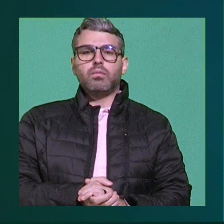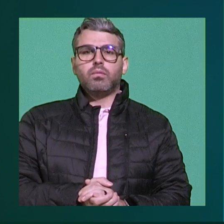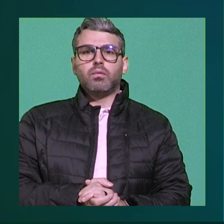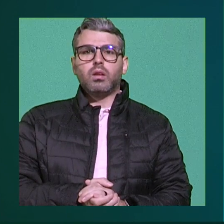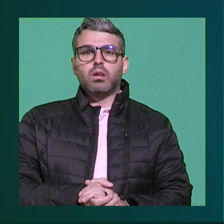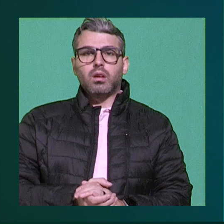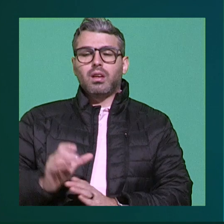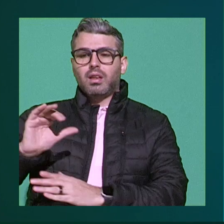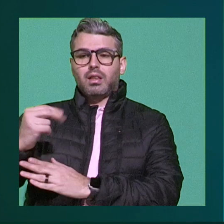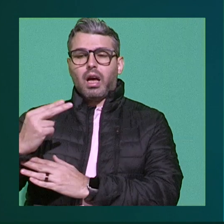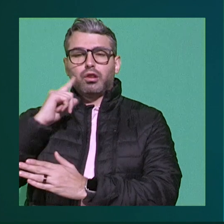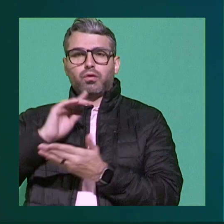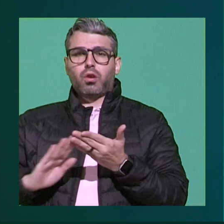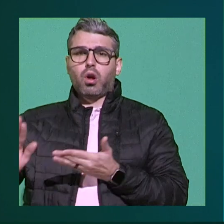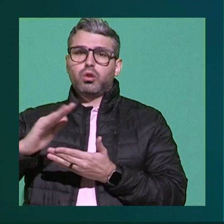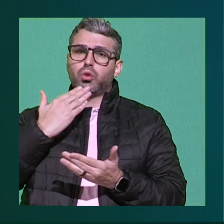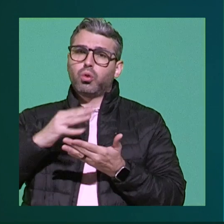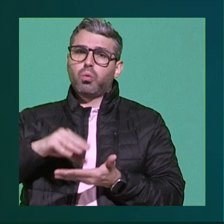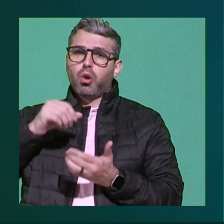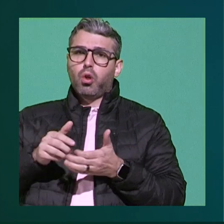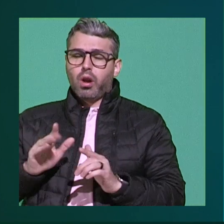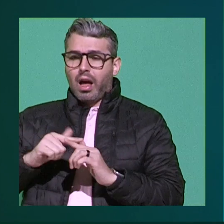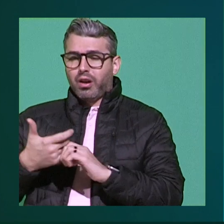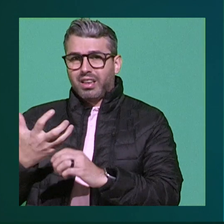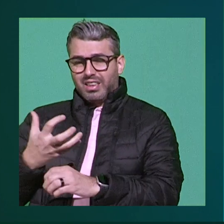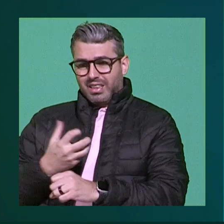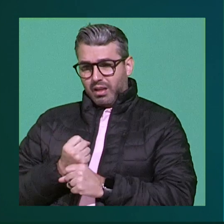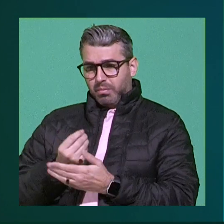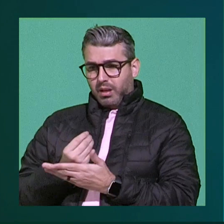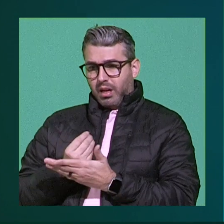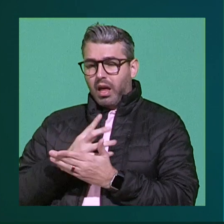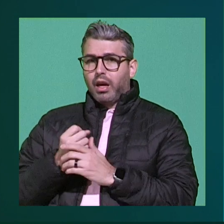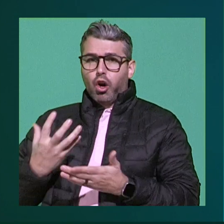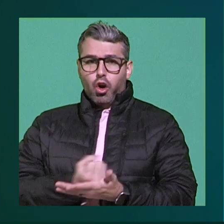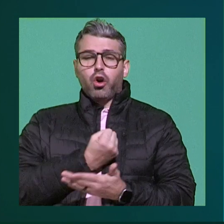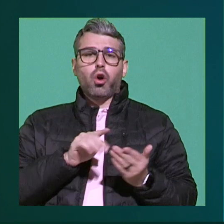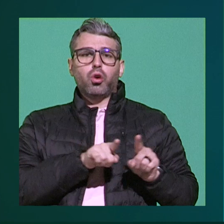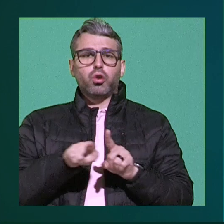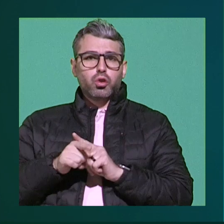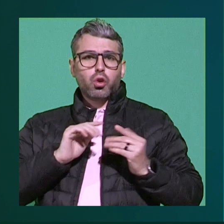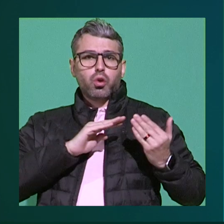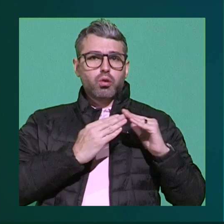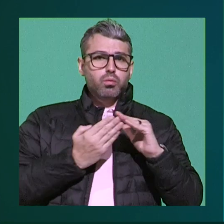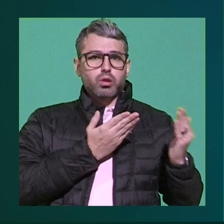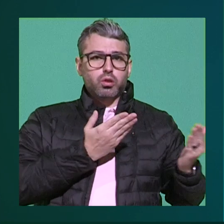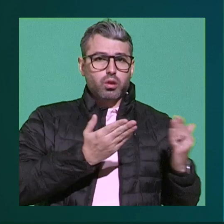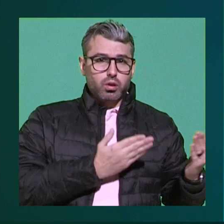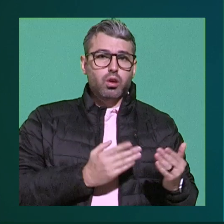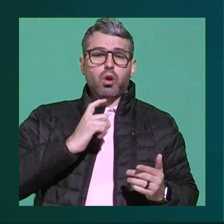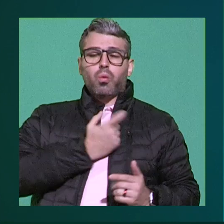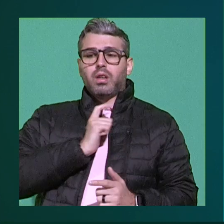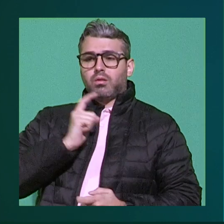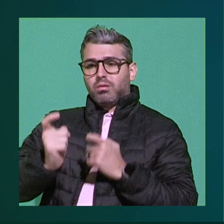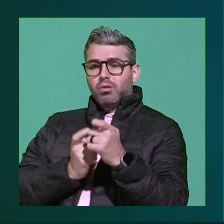Caps for a Cause is a great way to learn how to knit, do some good in society, and earn community service hours. We knit beanies to donate to